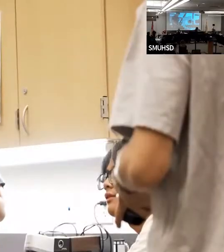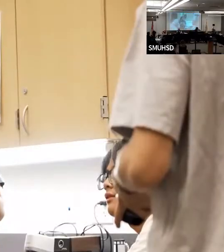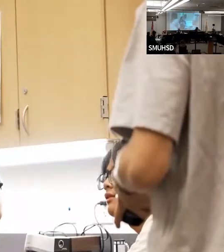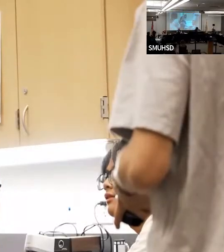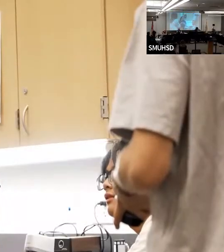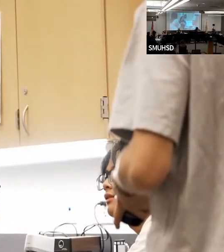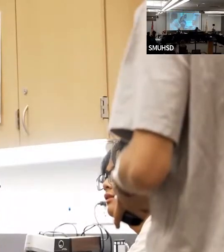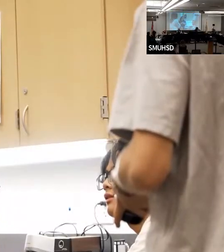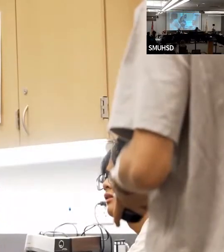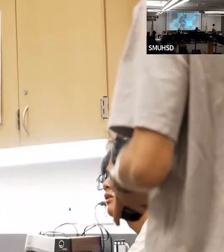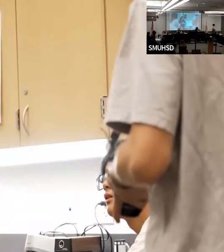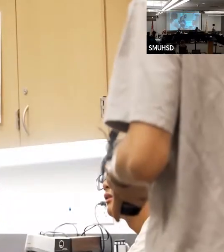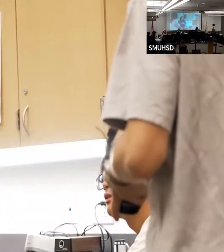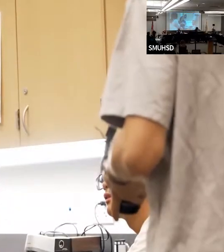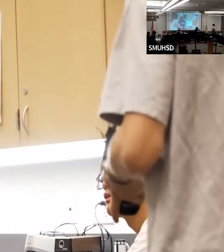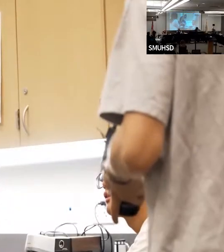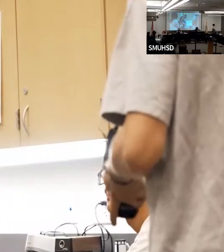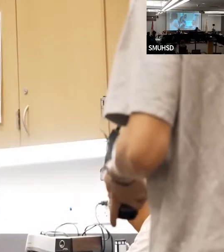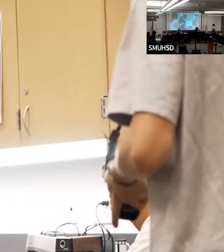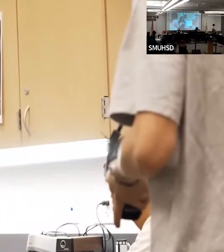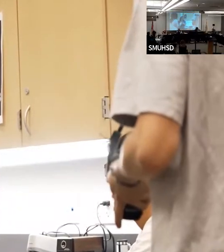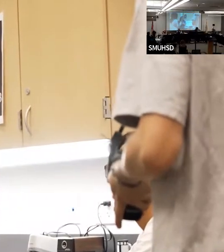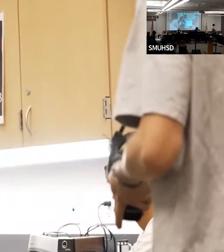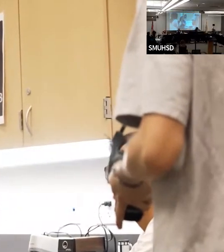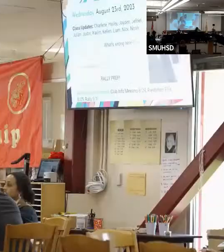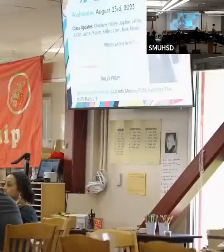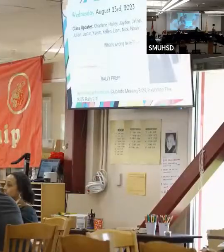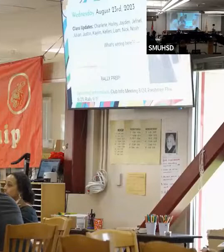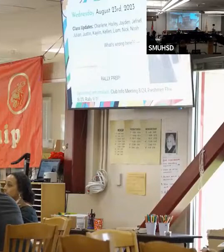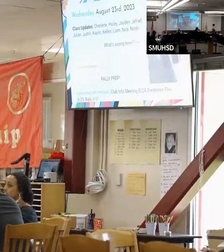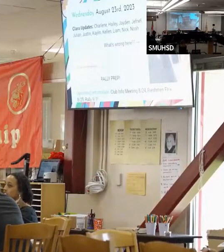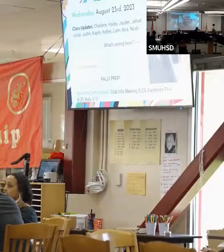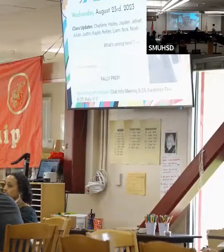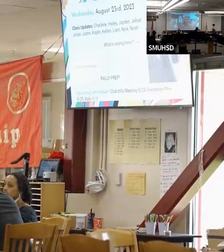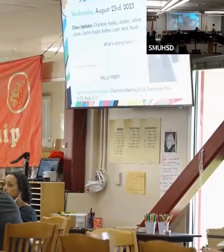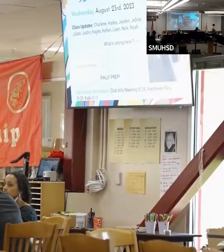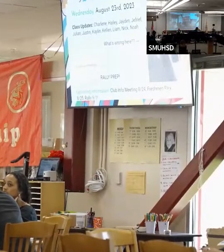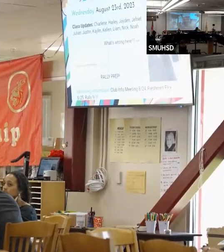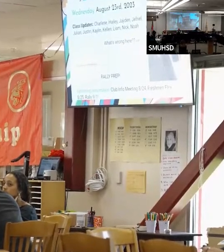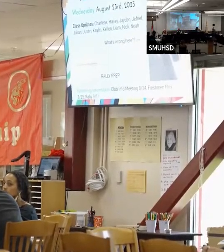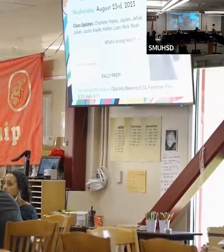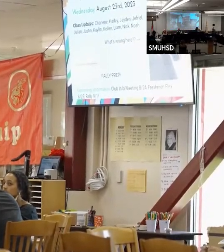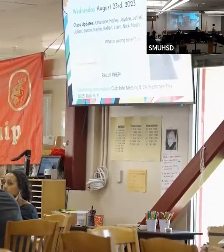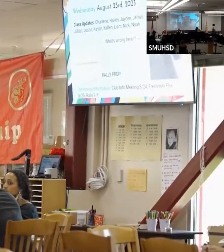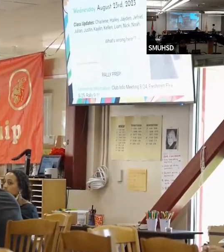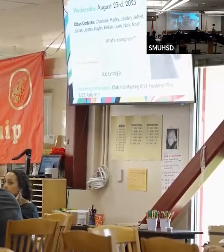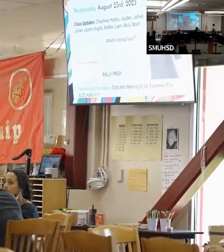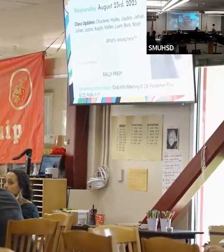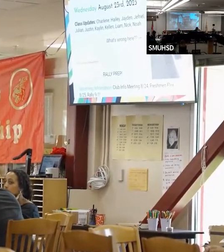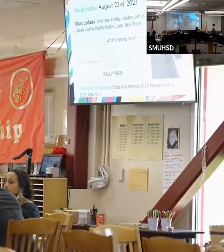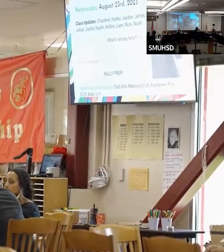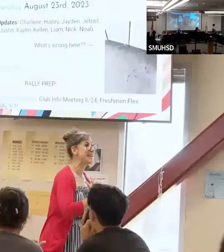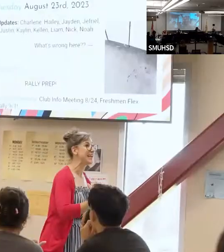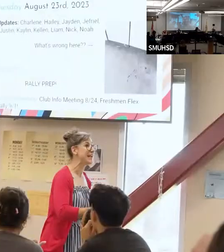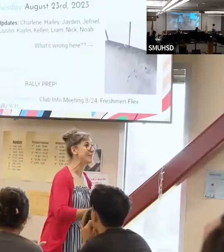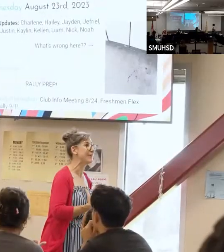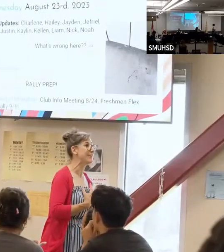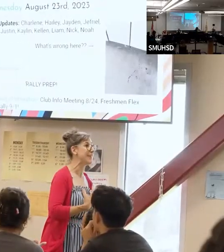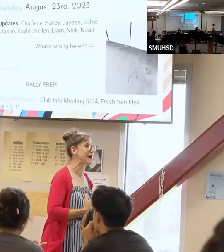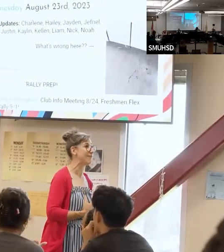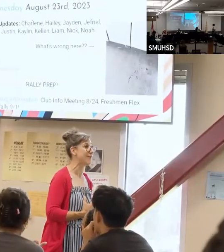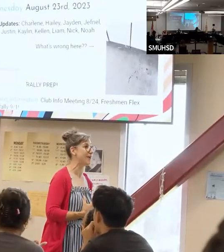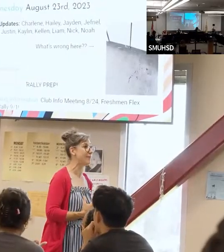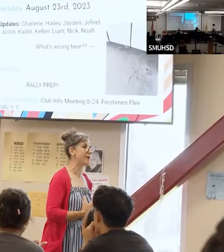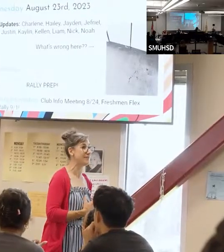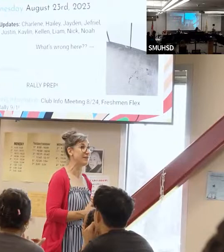easy classes to take, so counselors make that really easy. So I have the pleasure of co-teaching leadership with our other